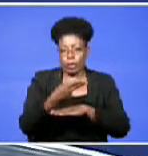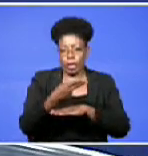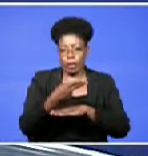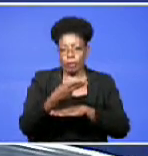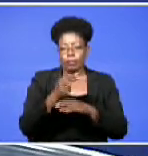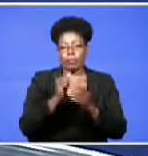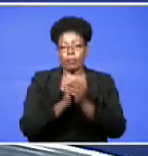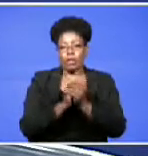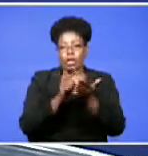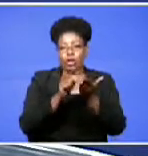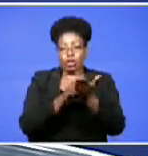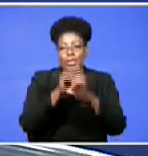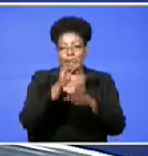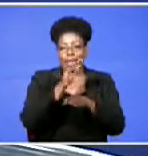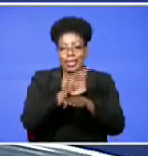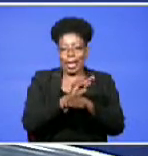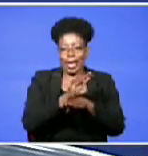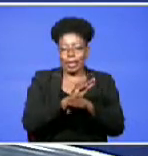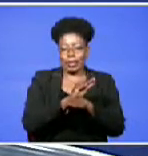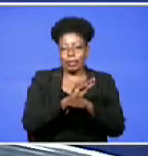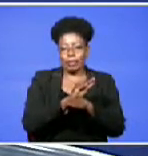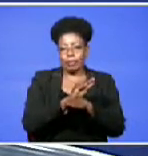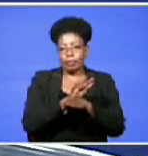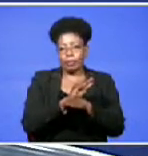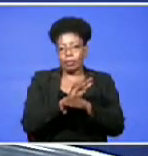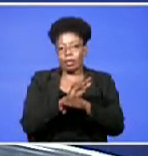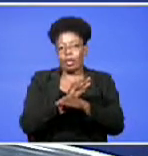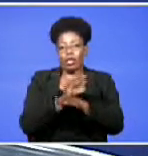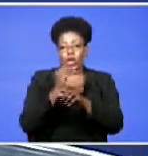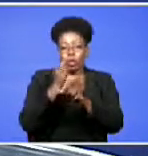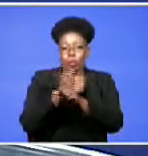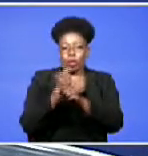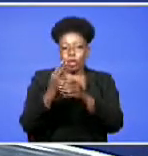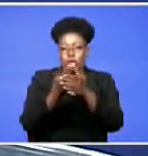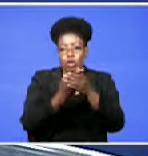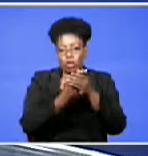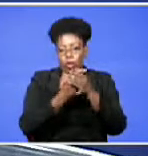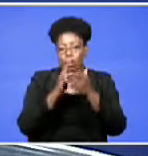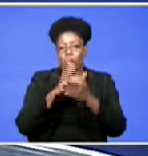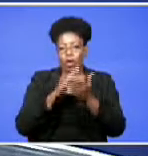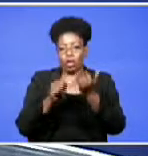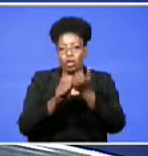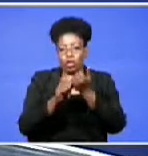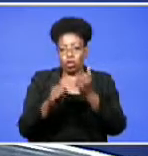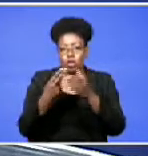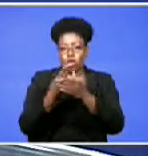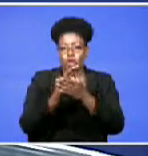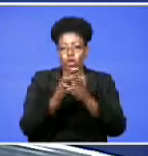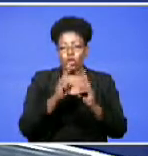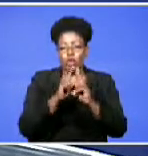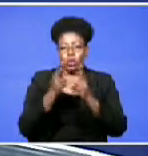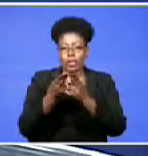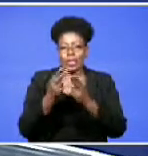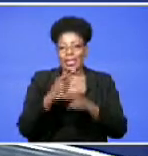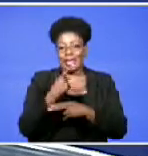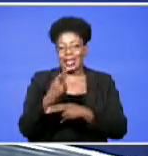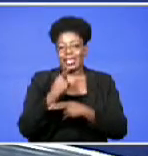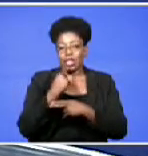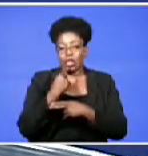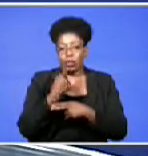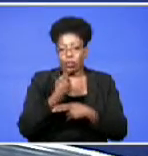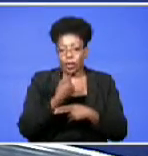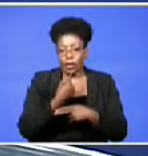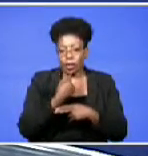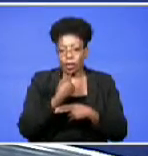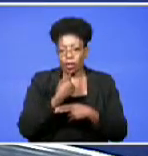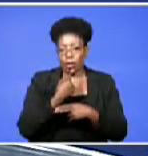Other news for you tonight, the Bahamas Utilities Services and Allied Workers Union and the Water and Sewage Management Union said they are disappointed and